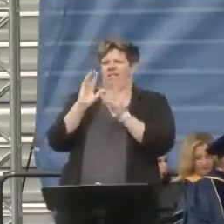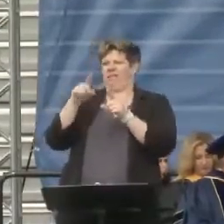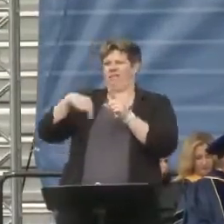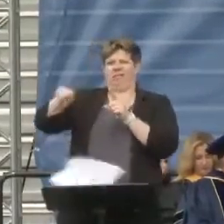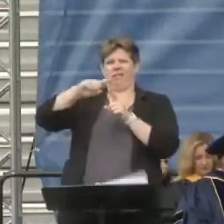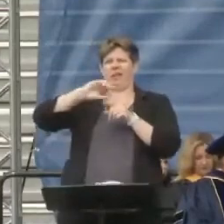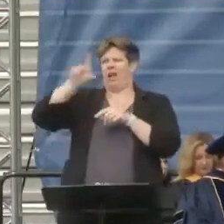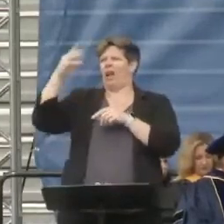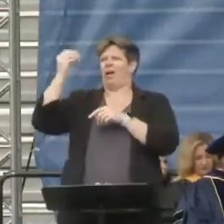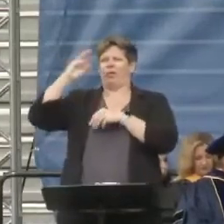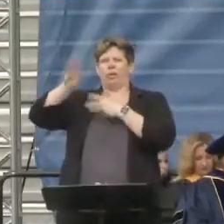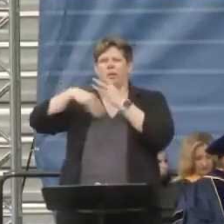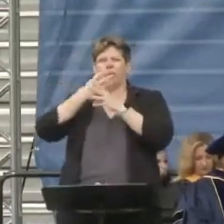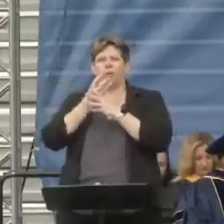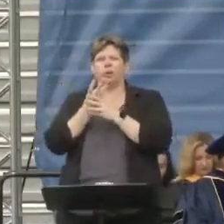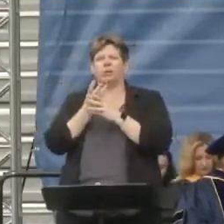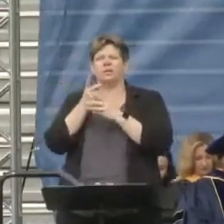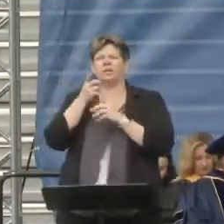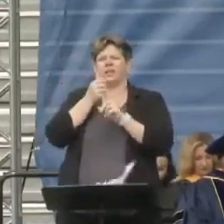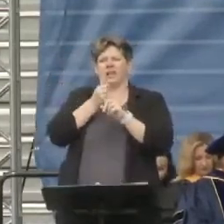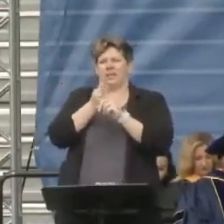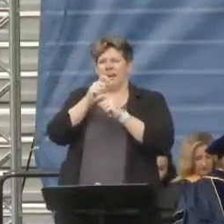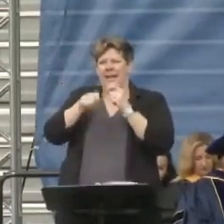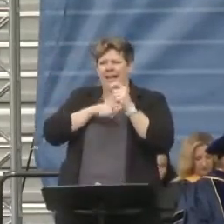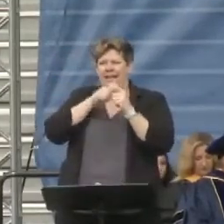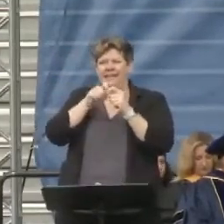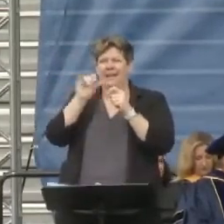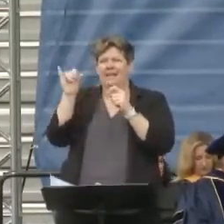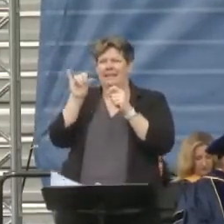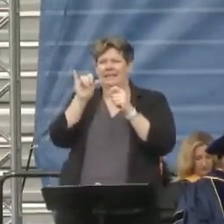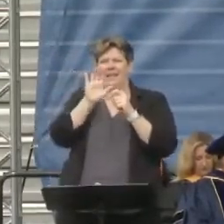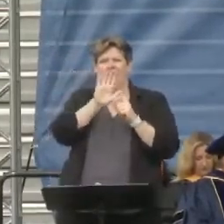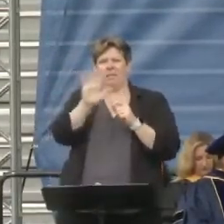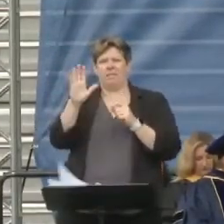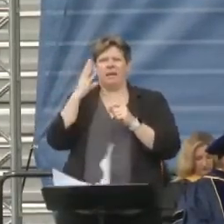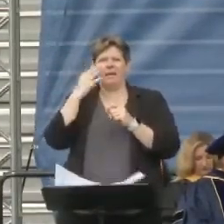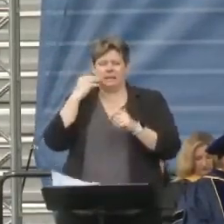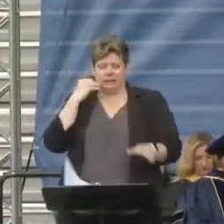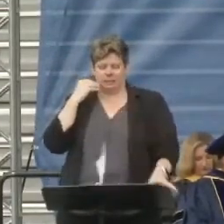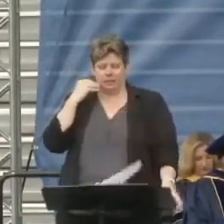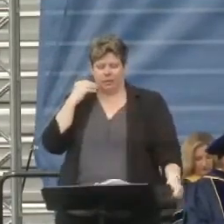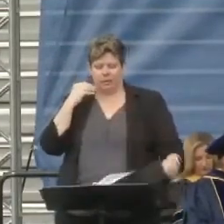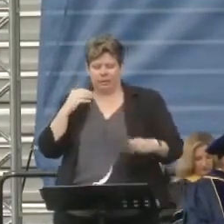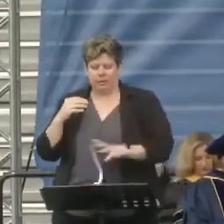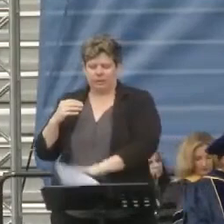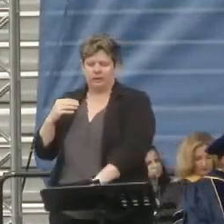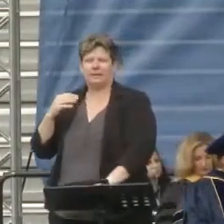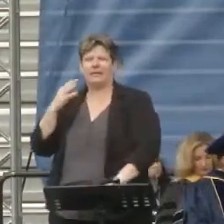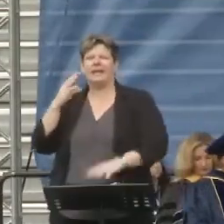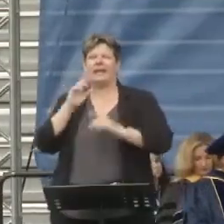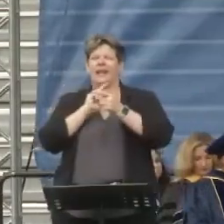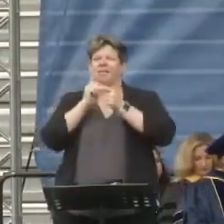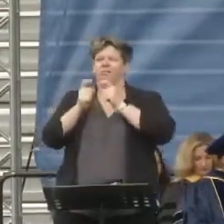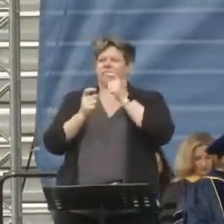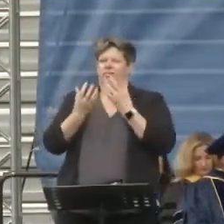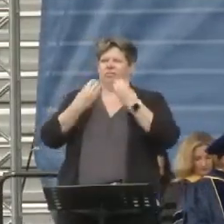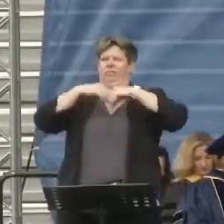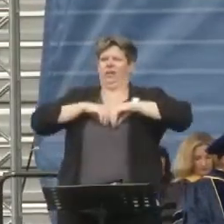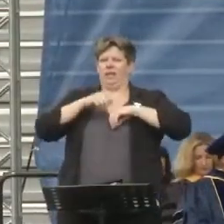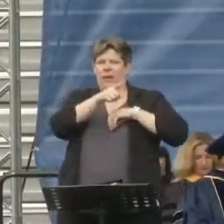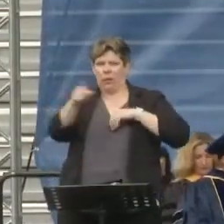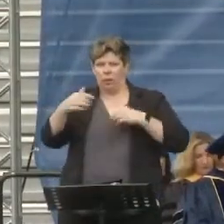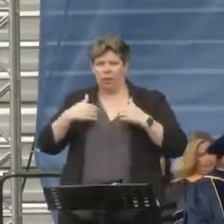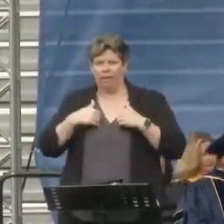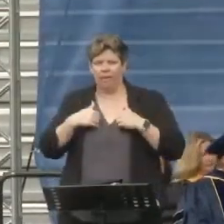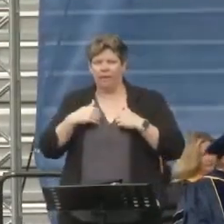world who has precisely the experiences and gifts that you have. Let me say that one